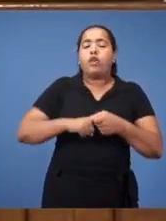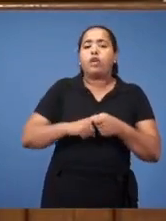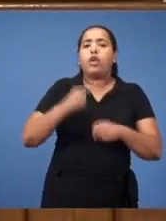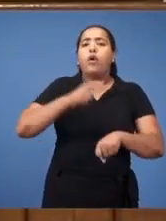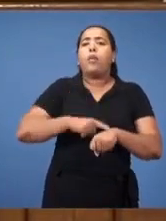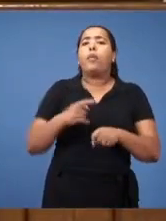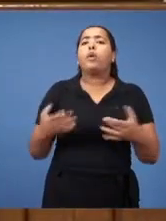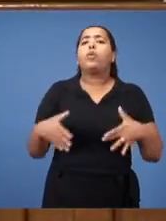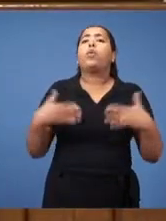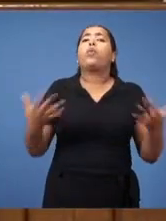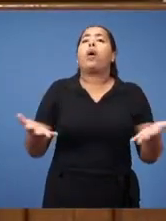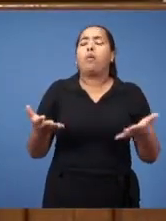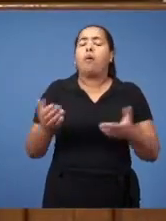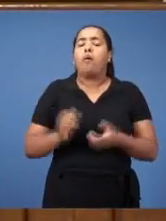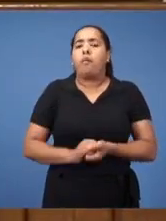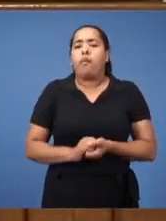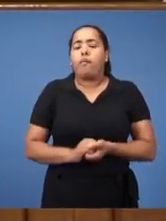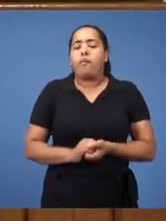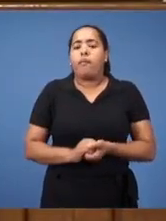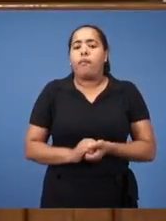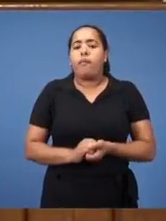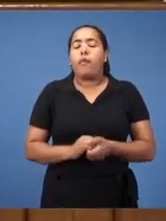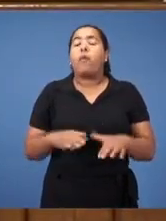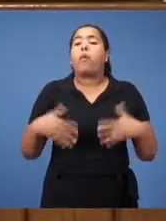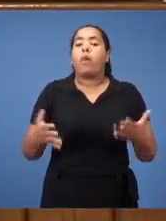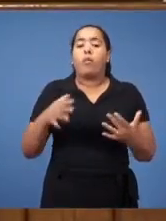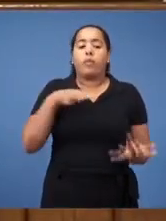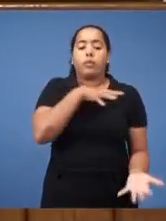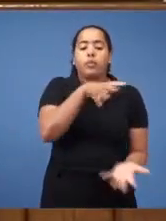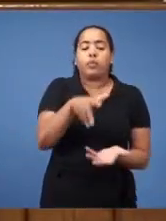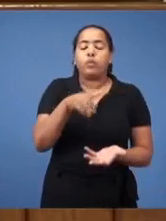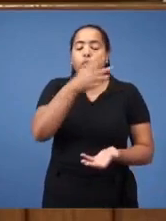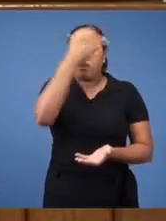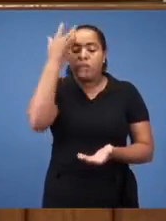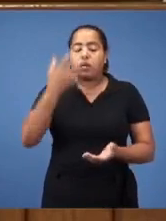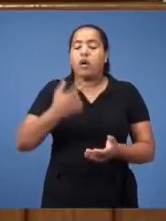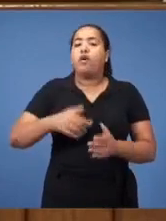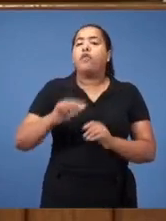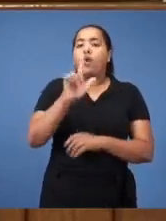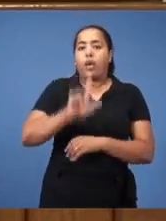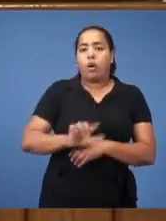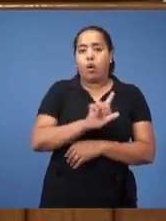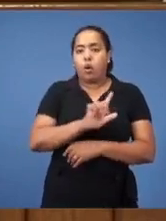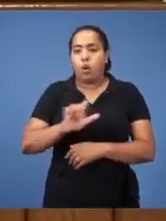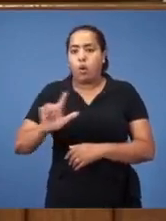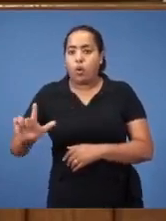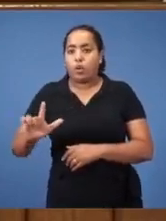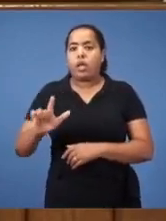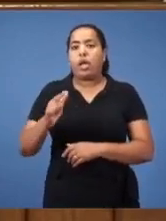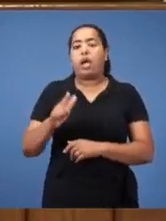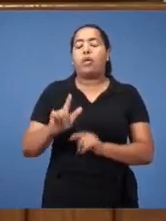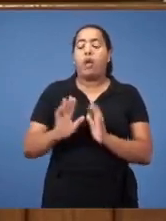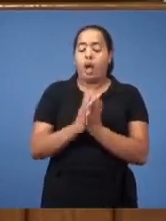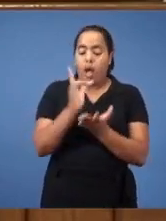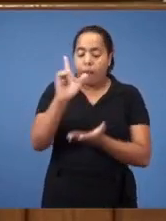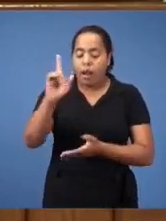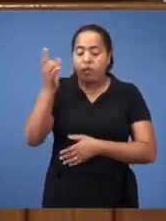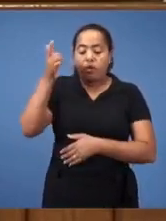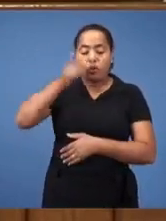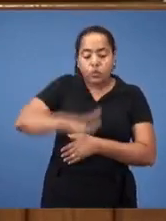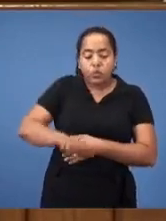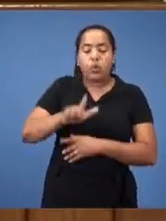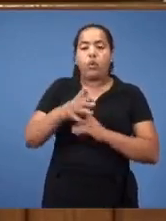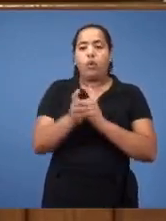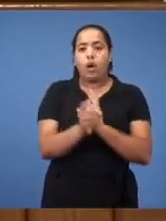when the revelation is coming back. When did the revelation come back? When did it come back? What came back first with Luther was the word,